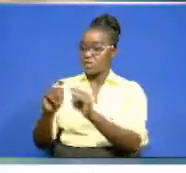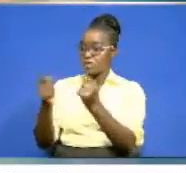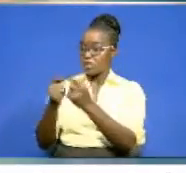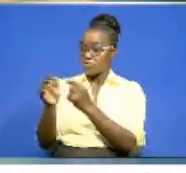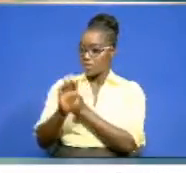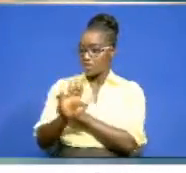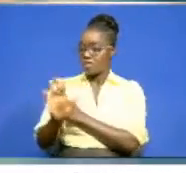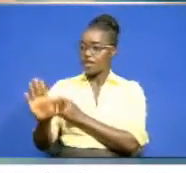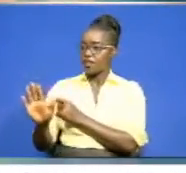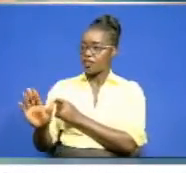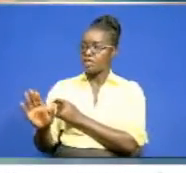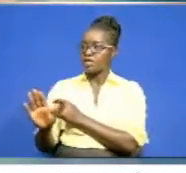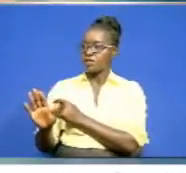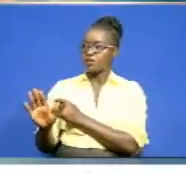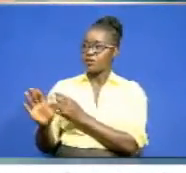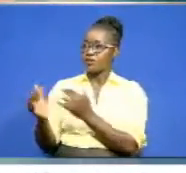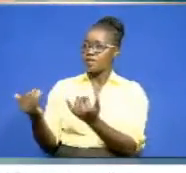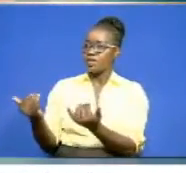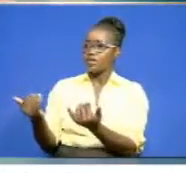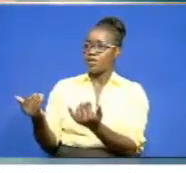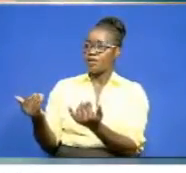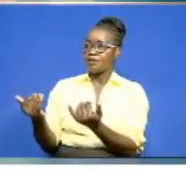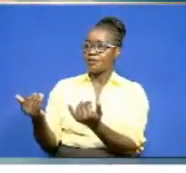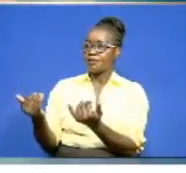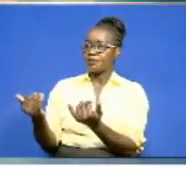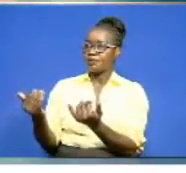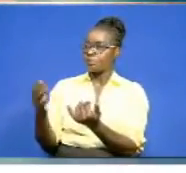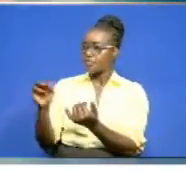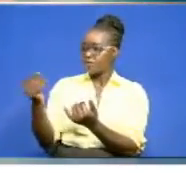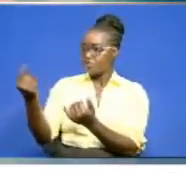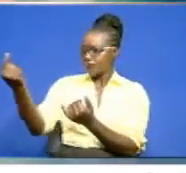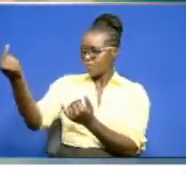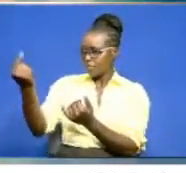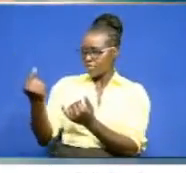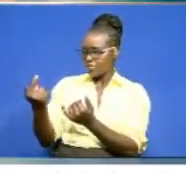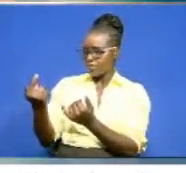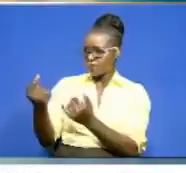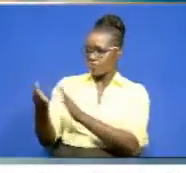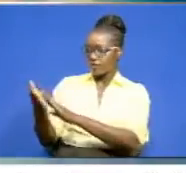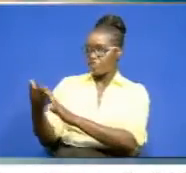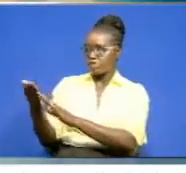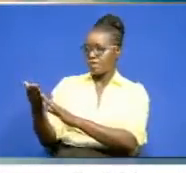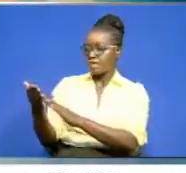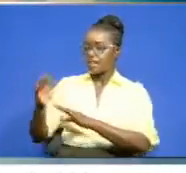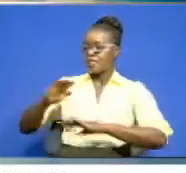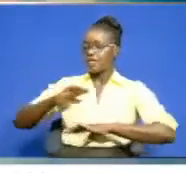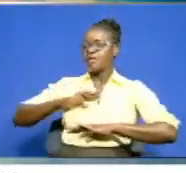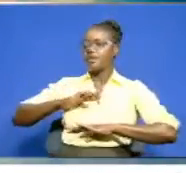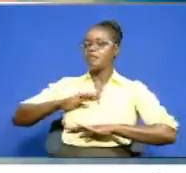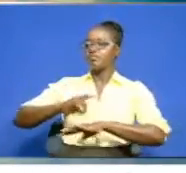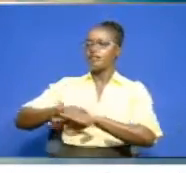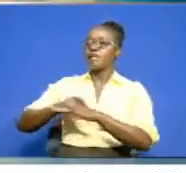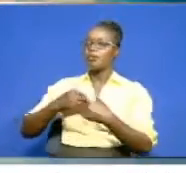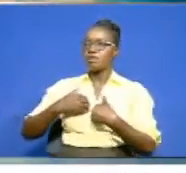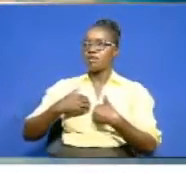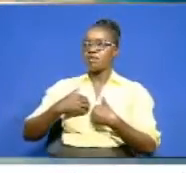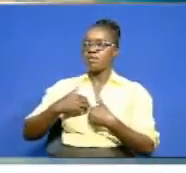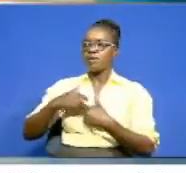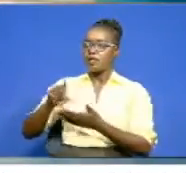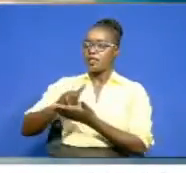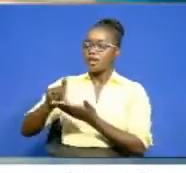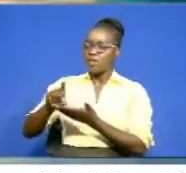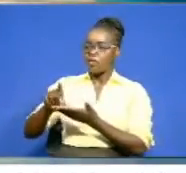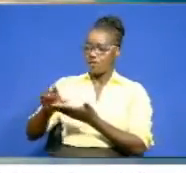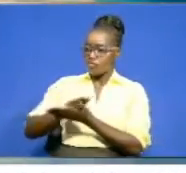is, we need to have them come immediately so that we can have enough time. Mm-hmm. The local based players, what we need to do